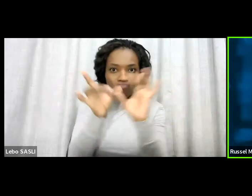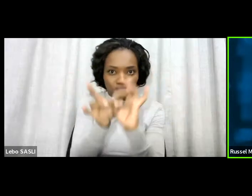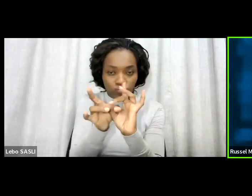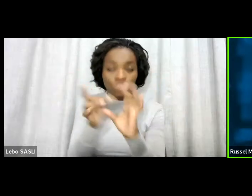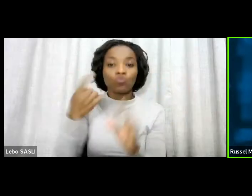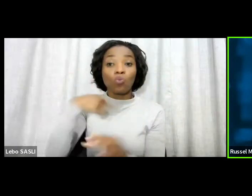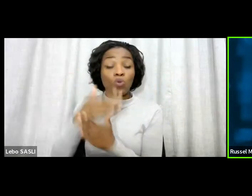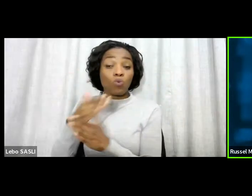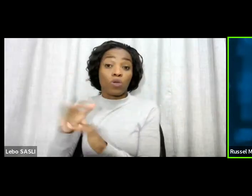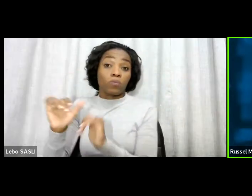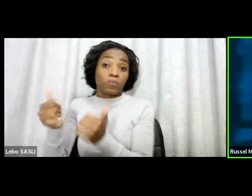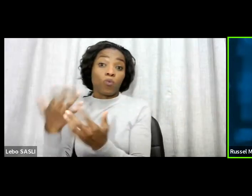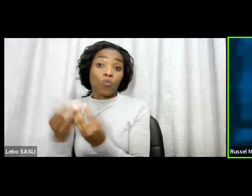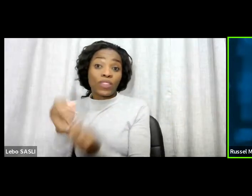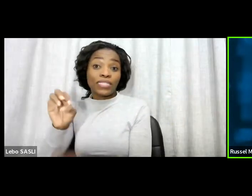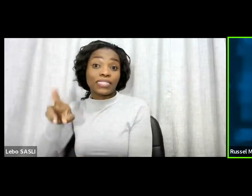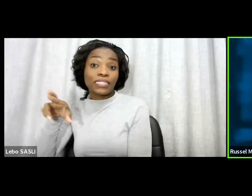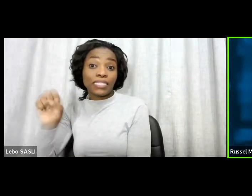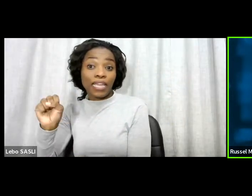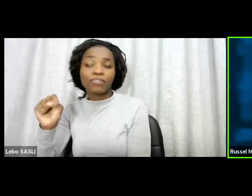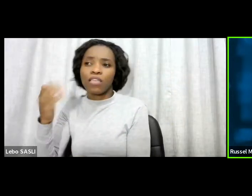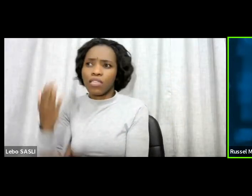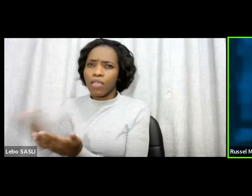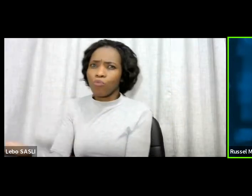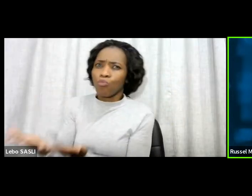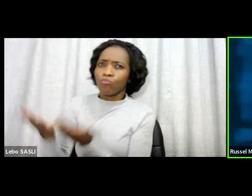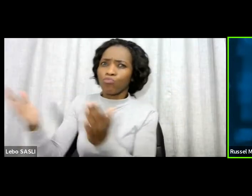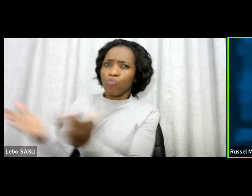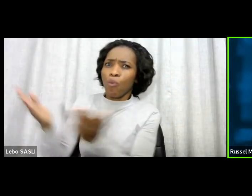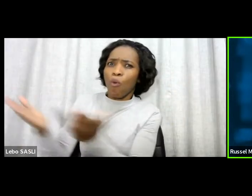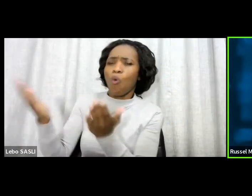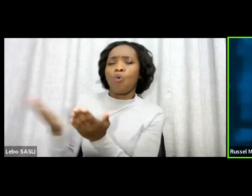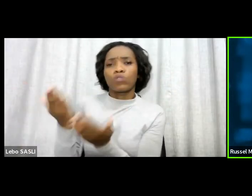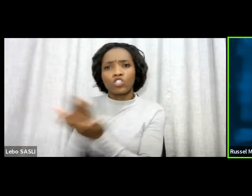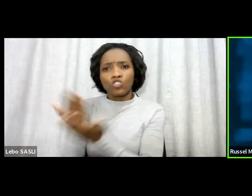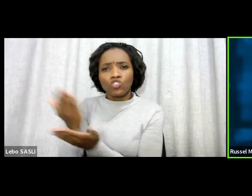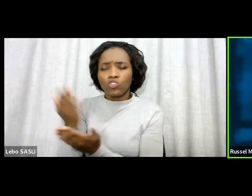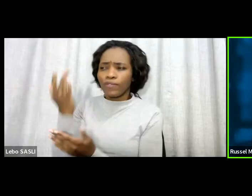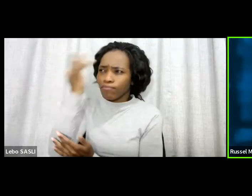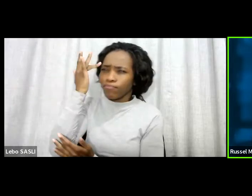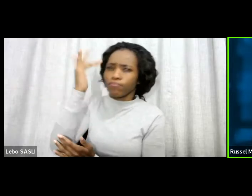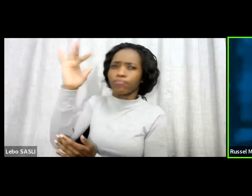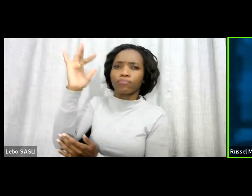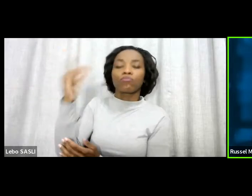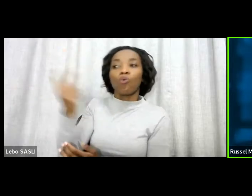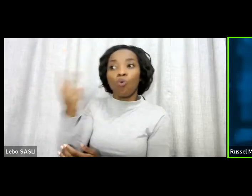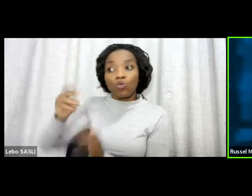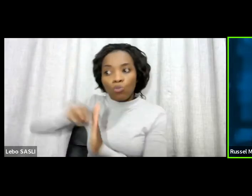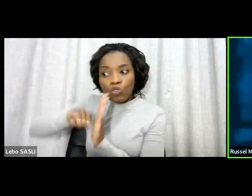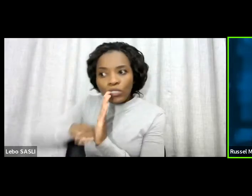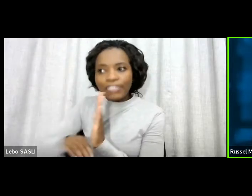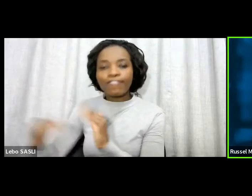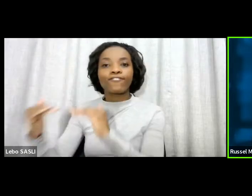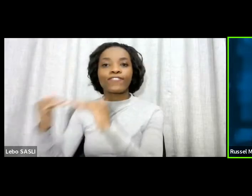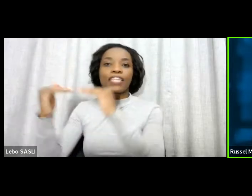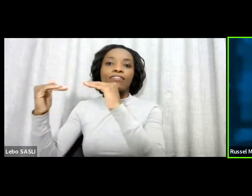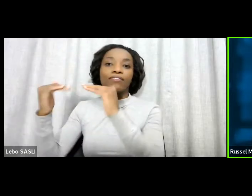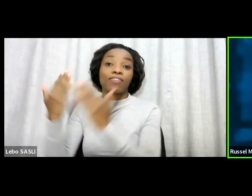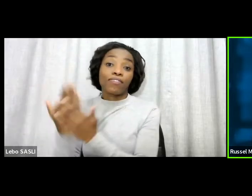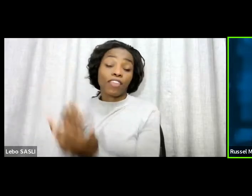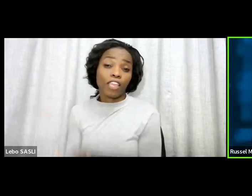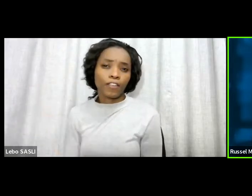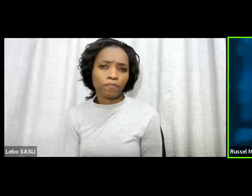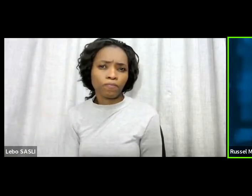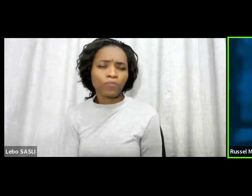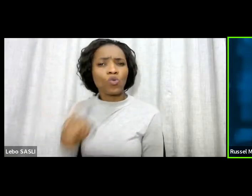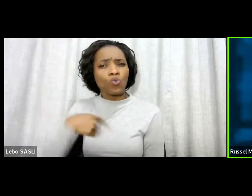SARS to promote service excellence, procedural and administrative fairness. What does the